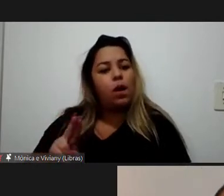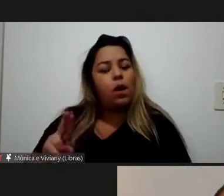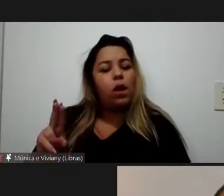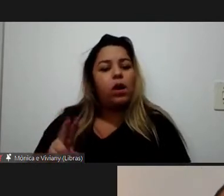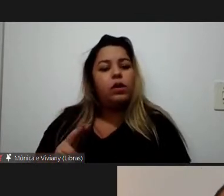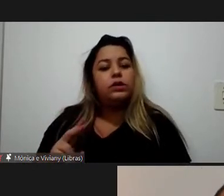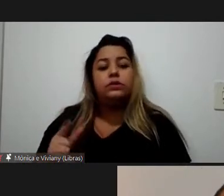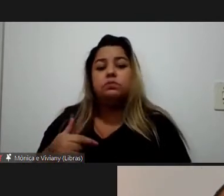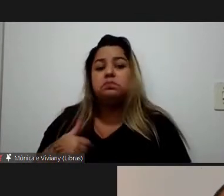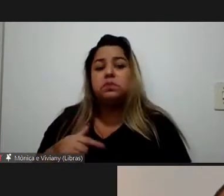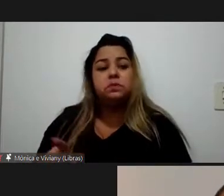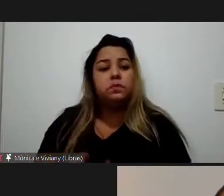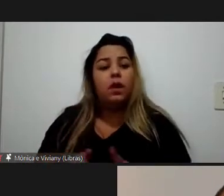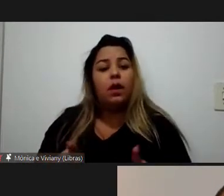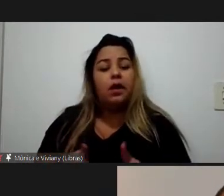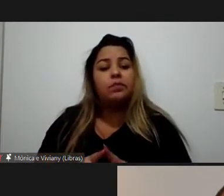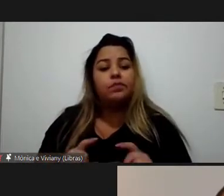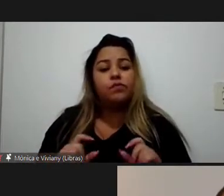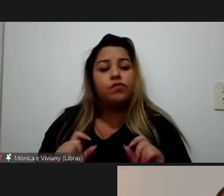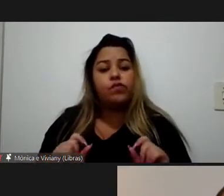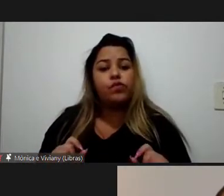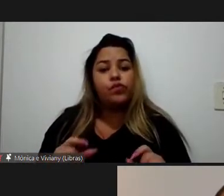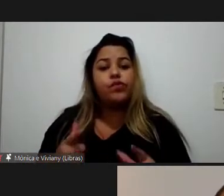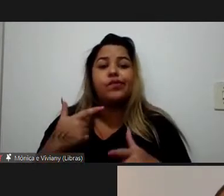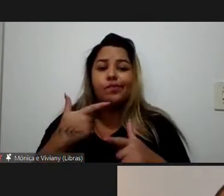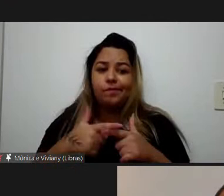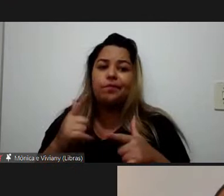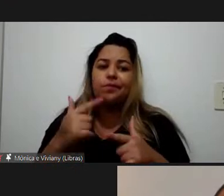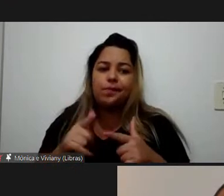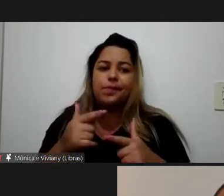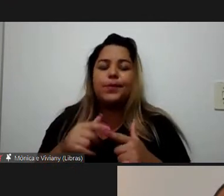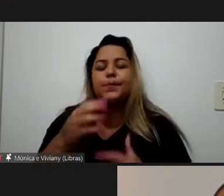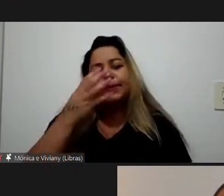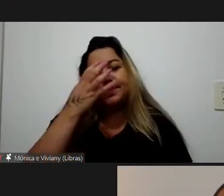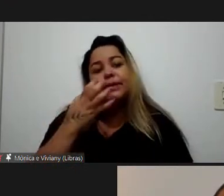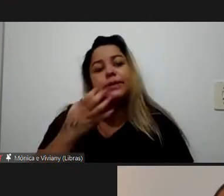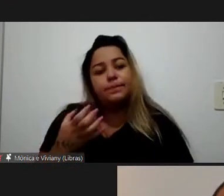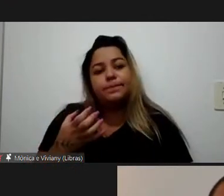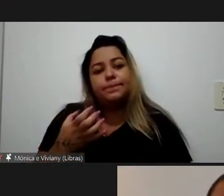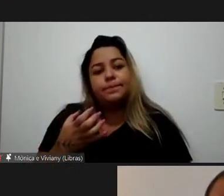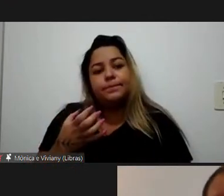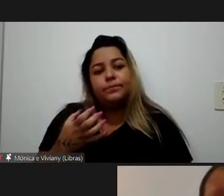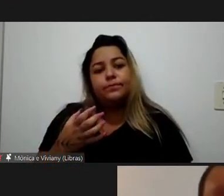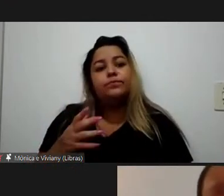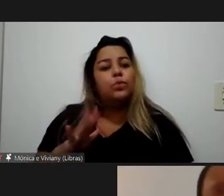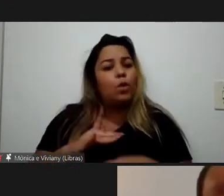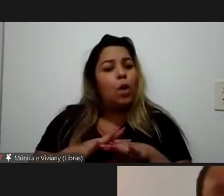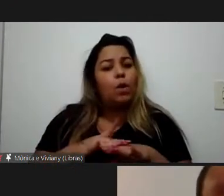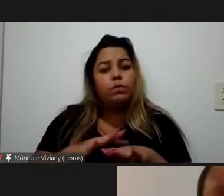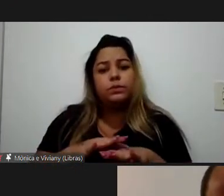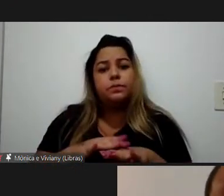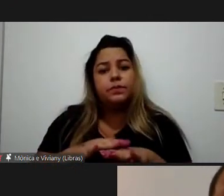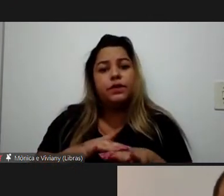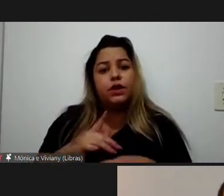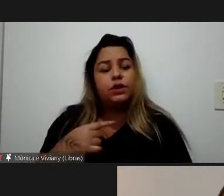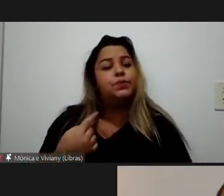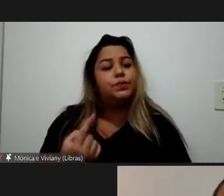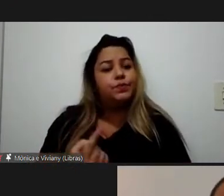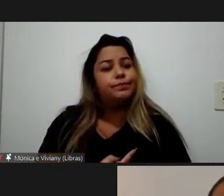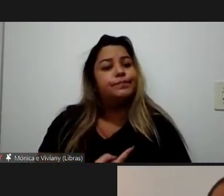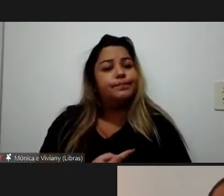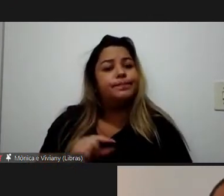our patients. So if it's not that way, this is very serious that bring a lot